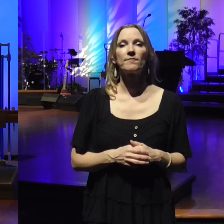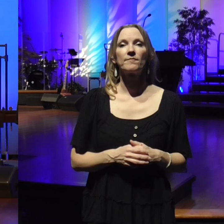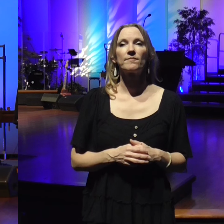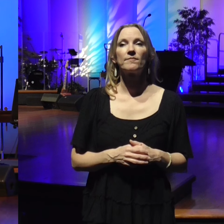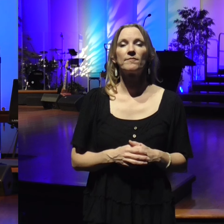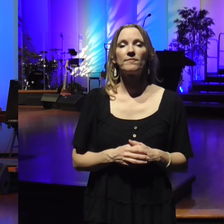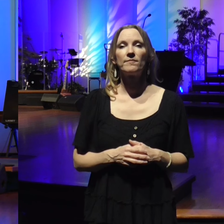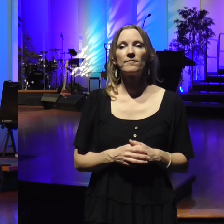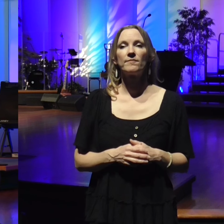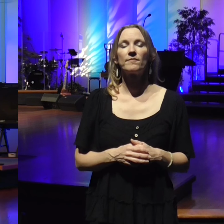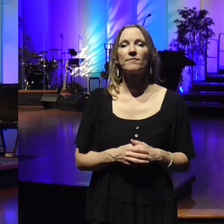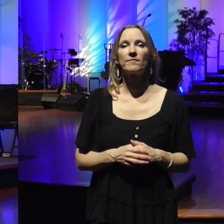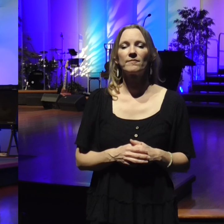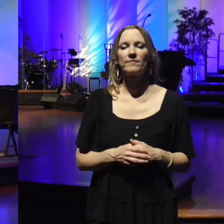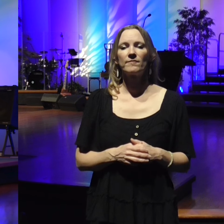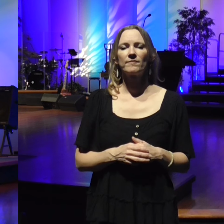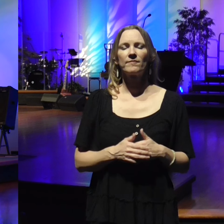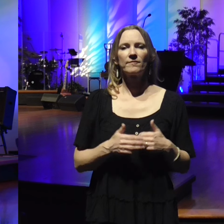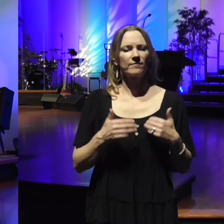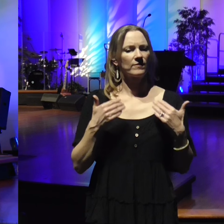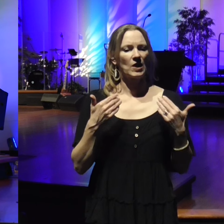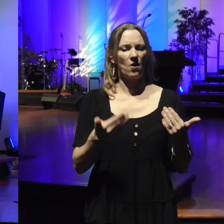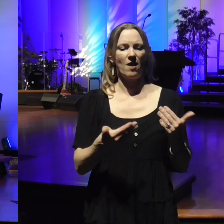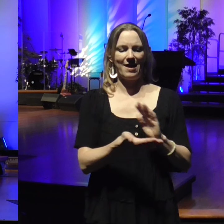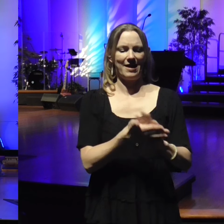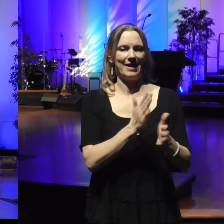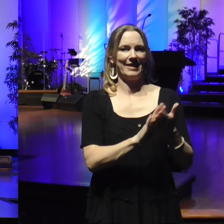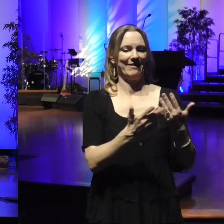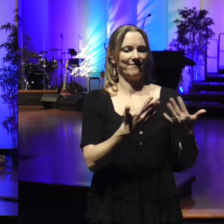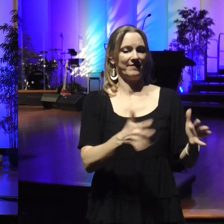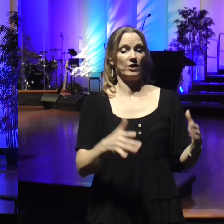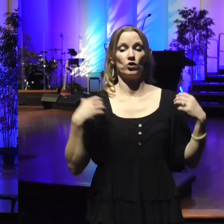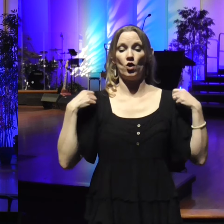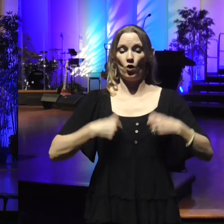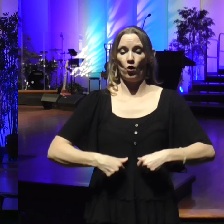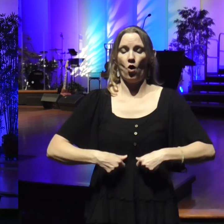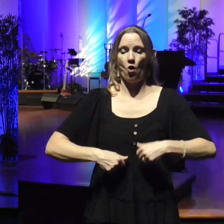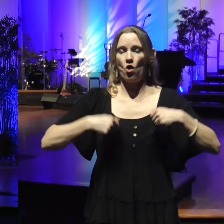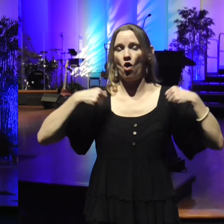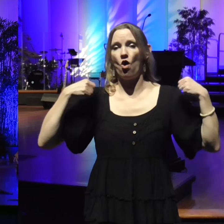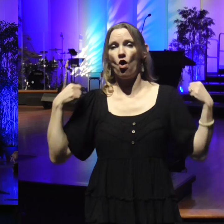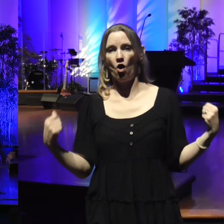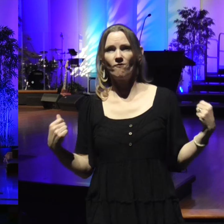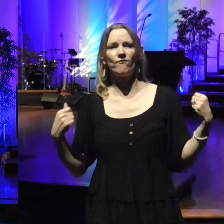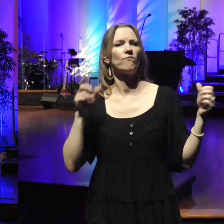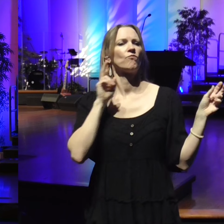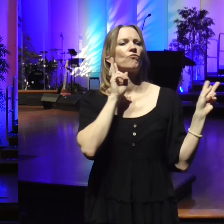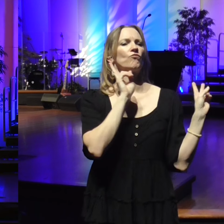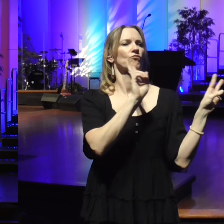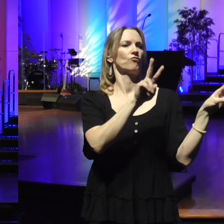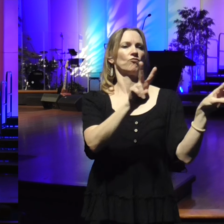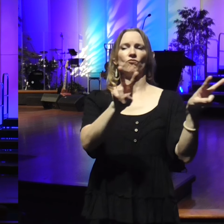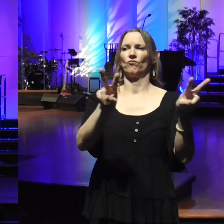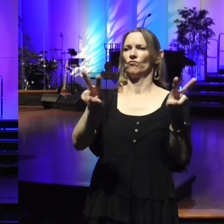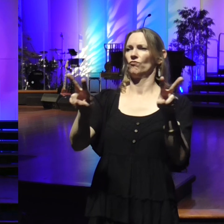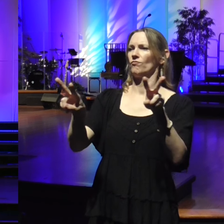So tie up the bow, take off your coat, and take a look